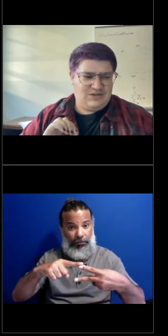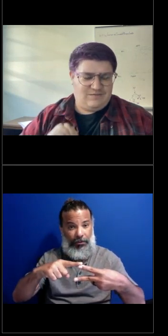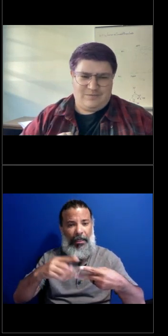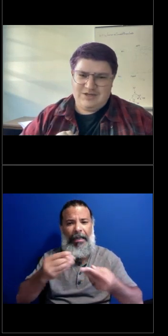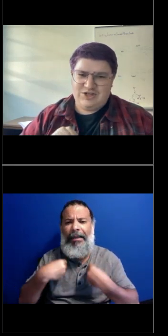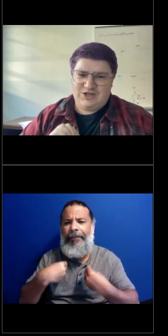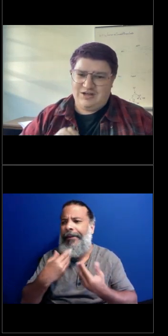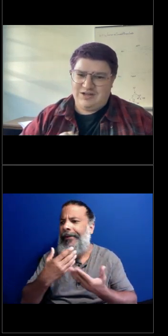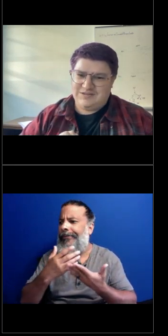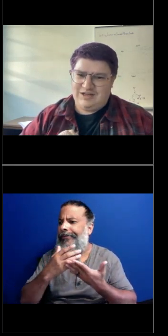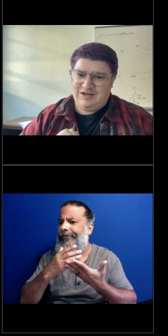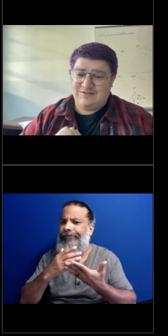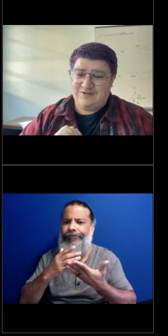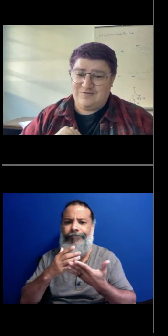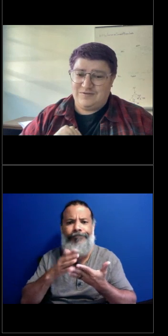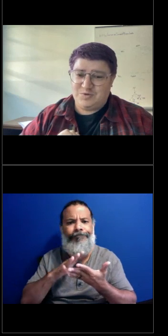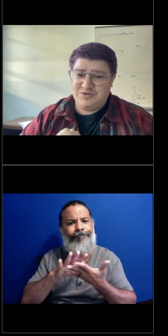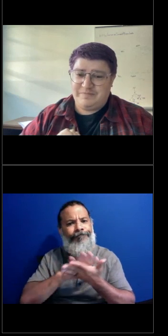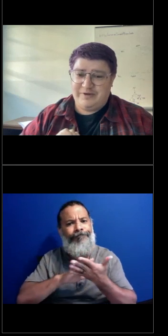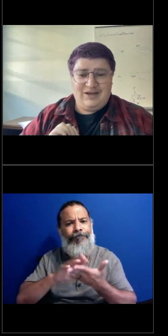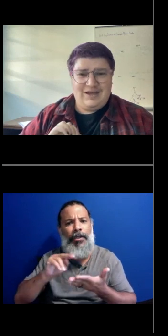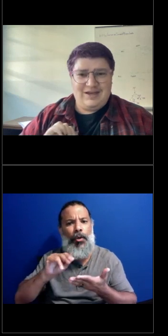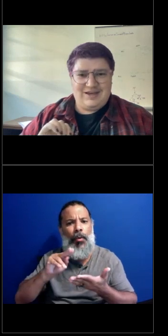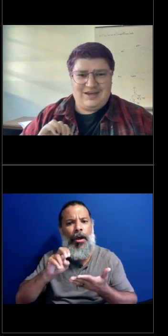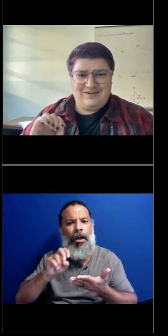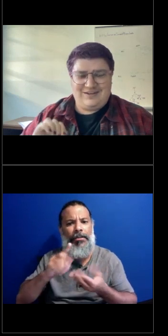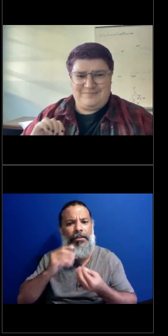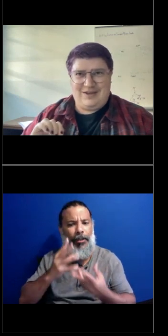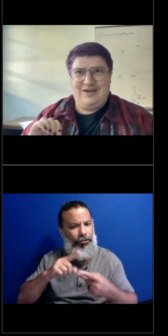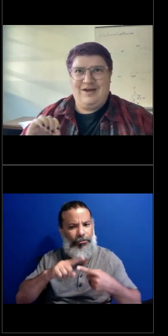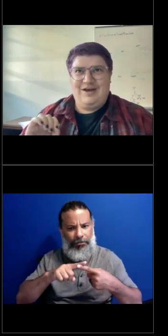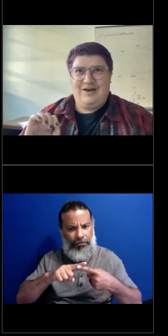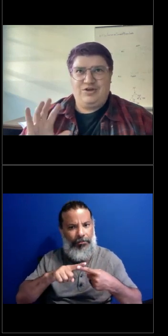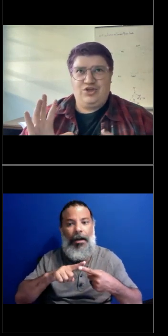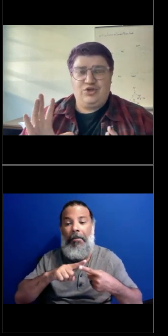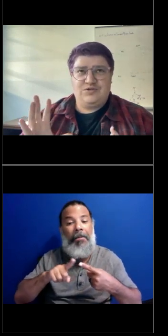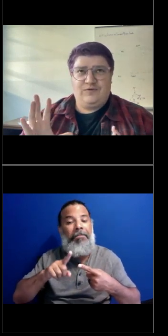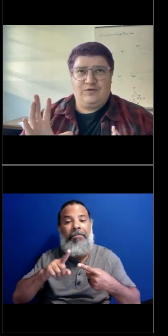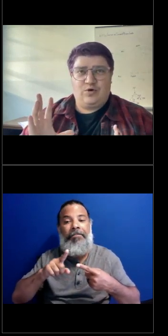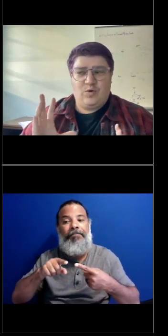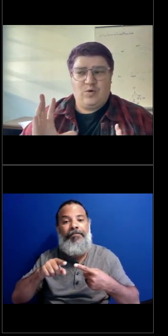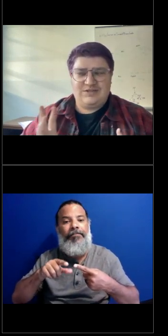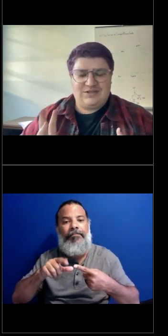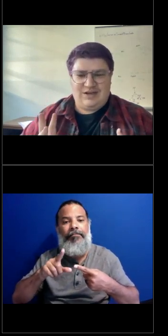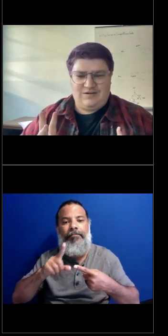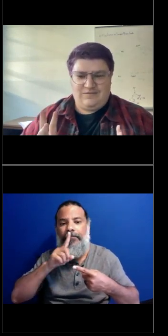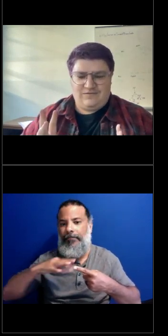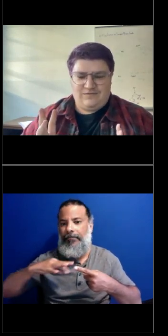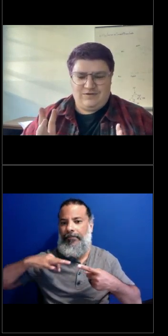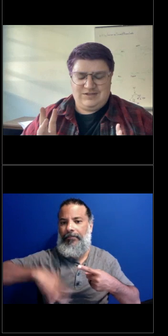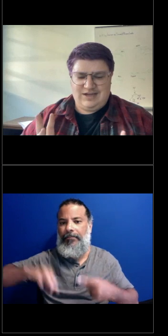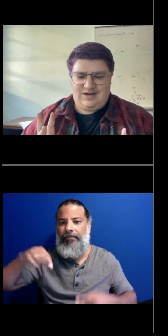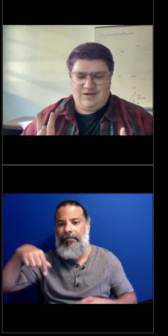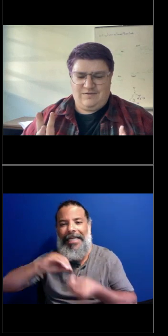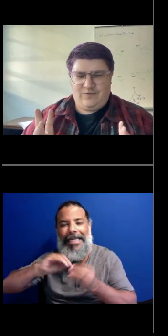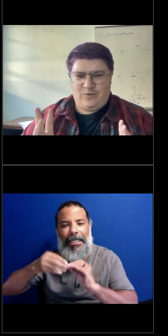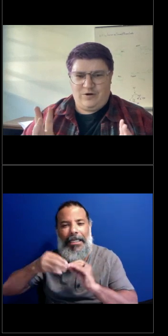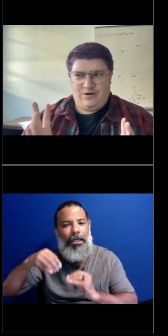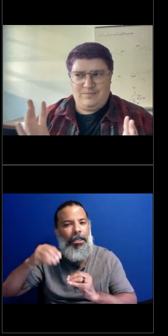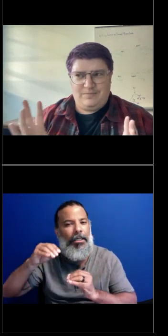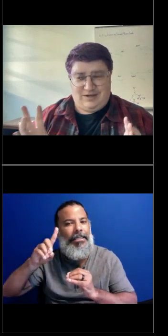nuanced information and insight into individuals, but it cannot give me useful quantitative